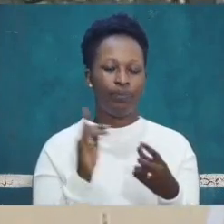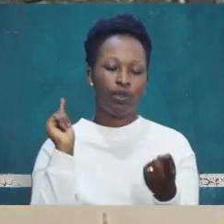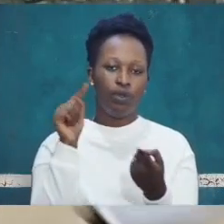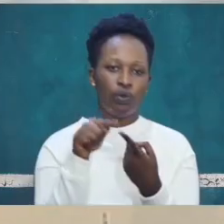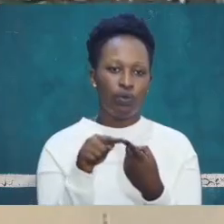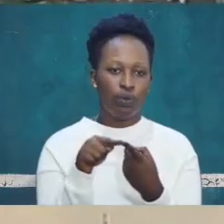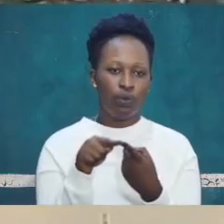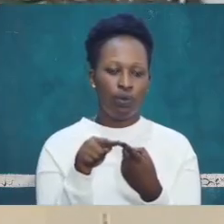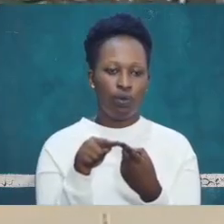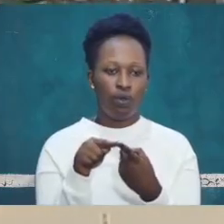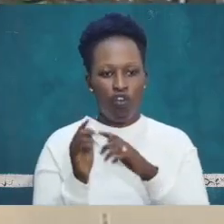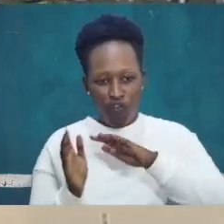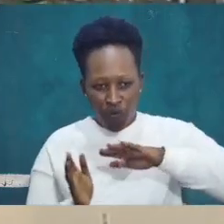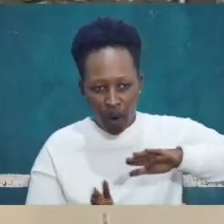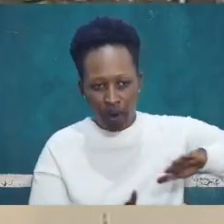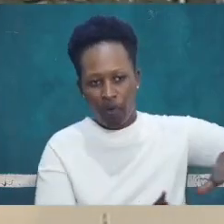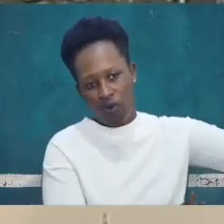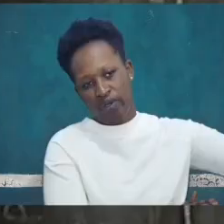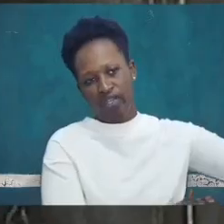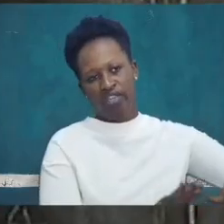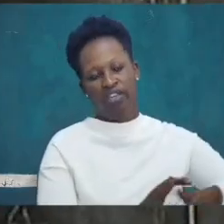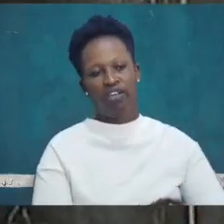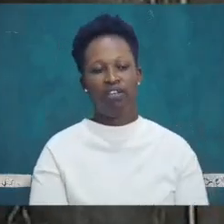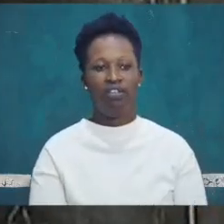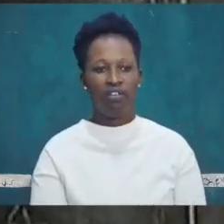to foregoing